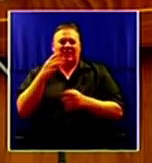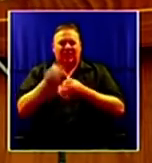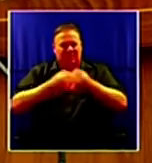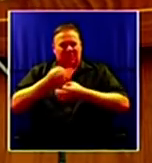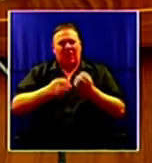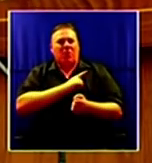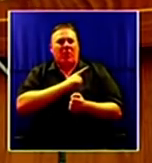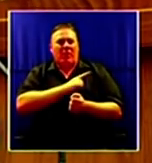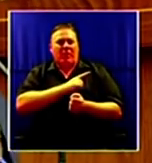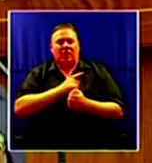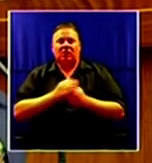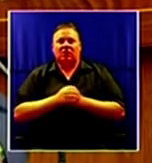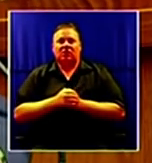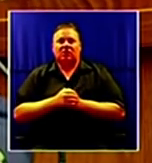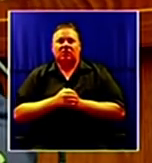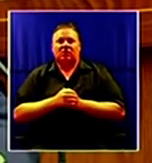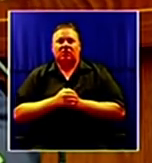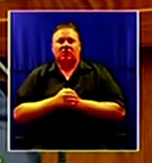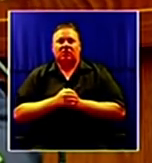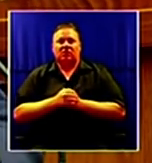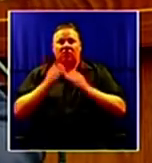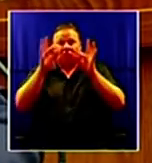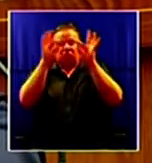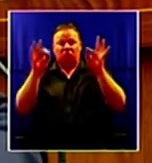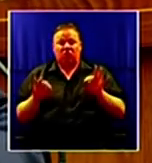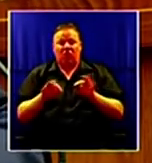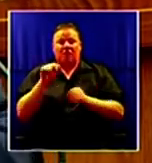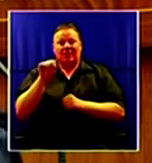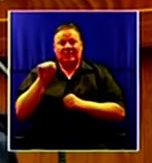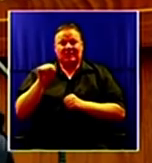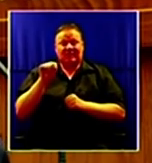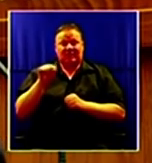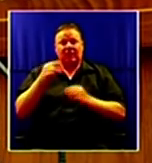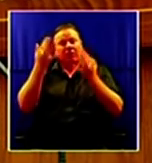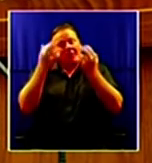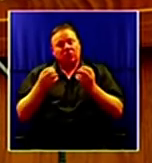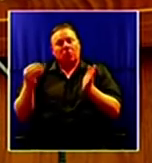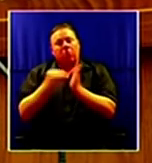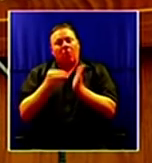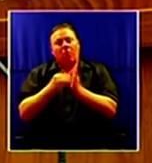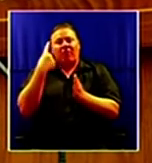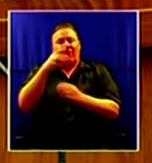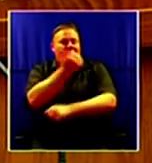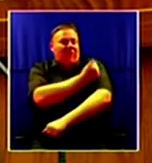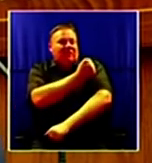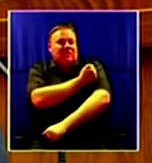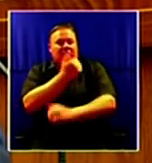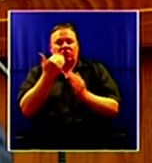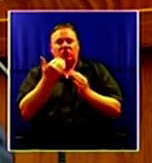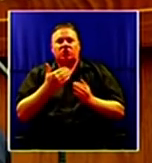framework, we provide the budget for South Africa's vaccination campaign. This campaign allows us to